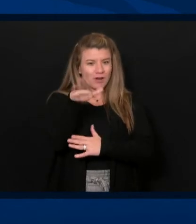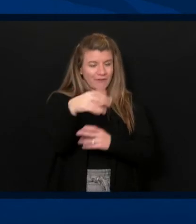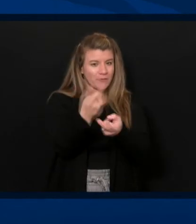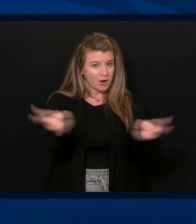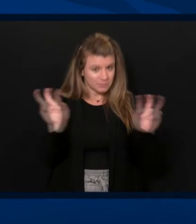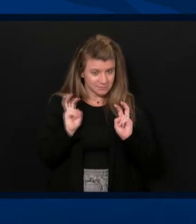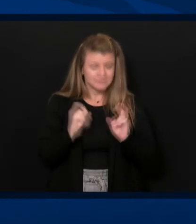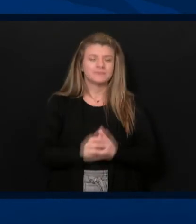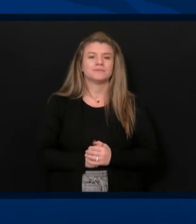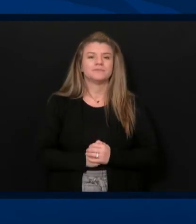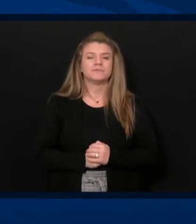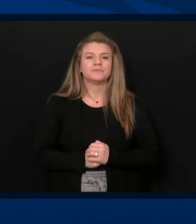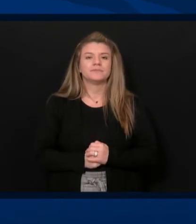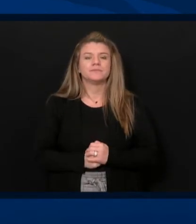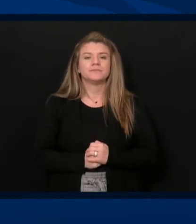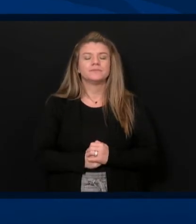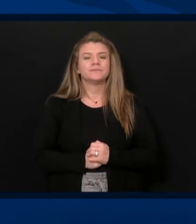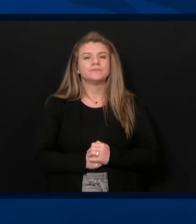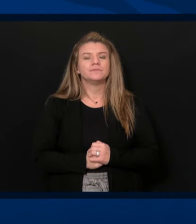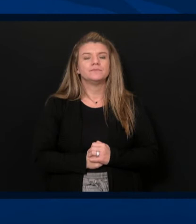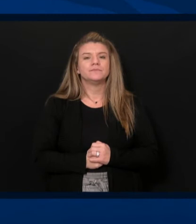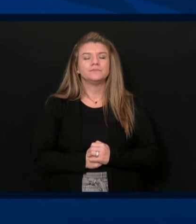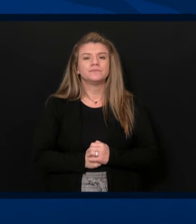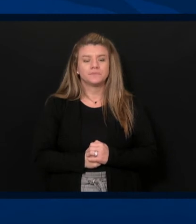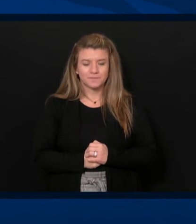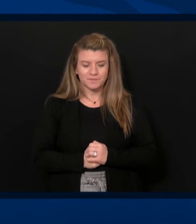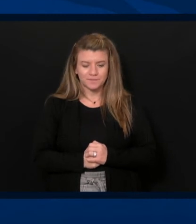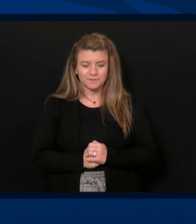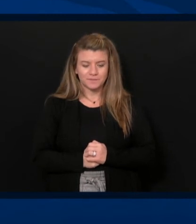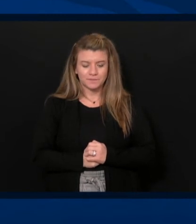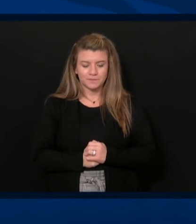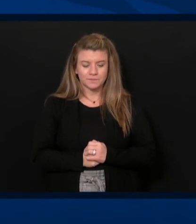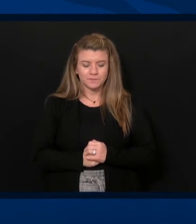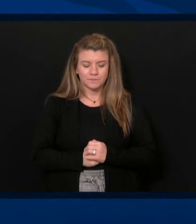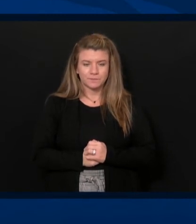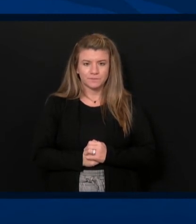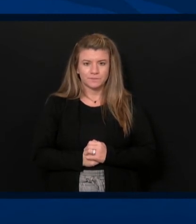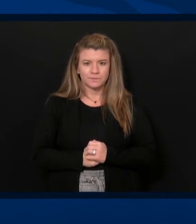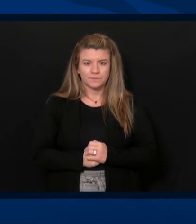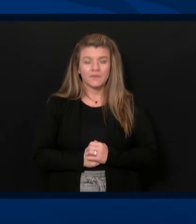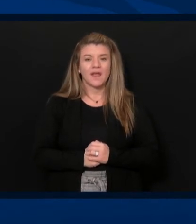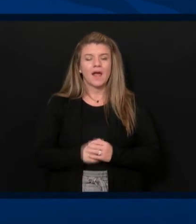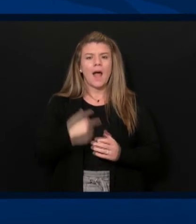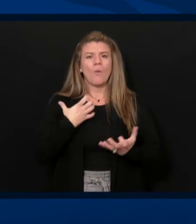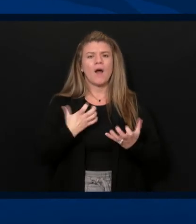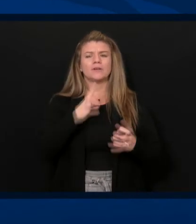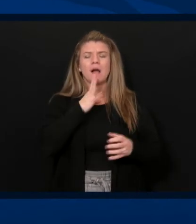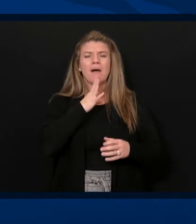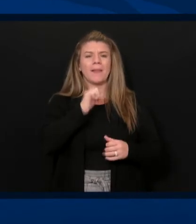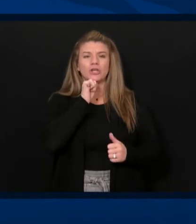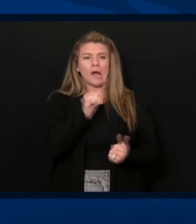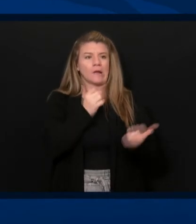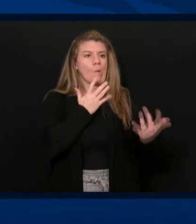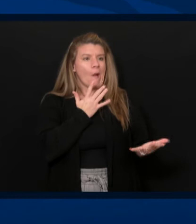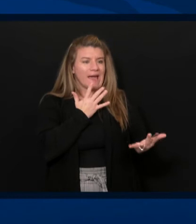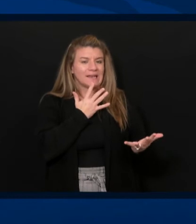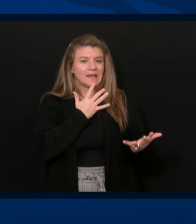panel. Getting back to the don't wait to get treatment that you were talking about,